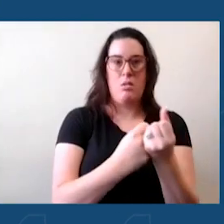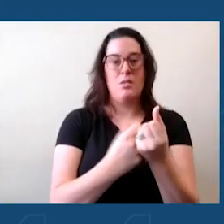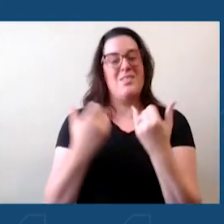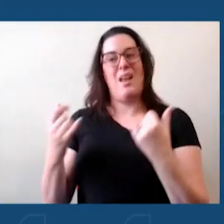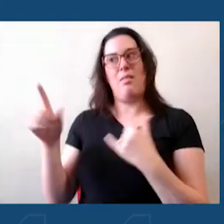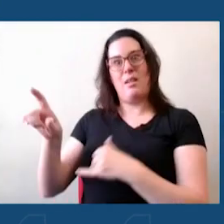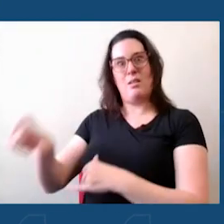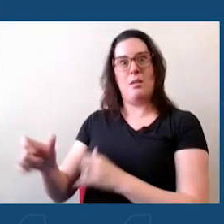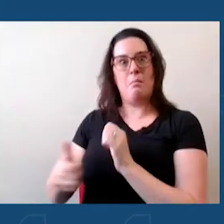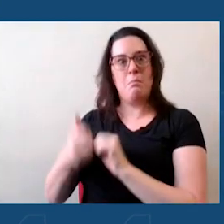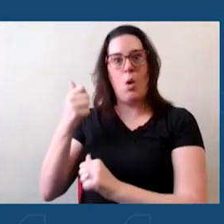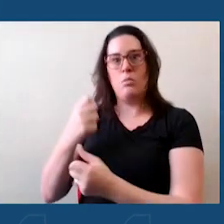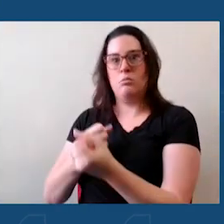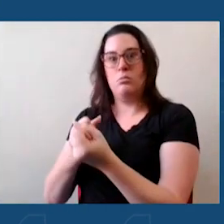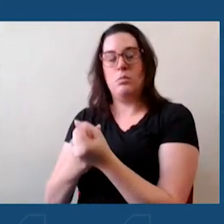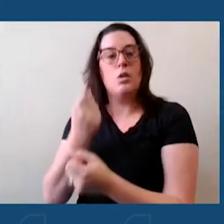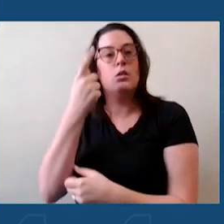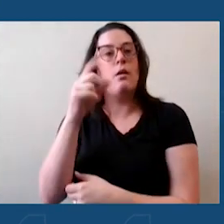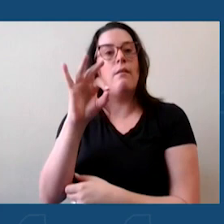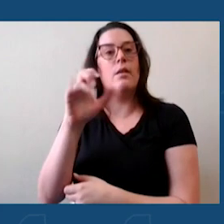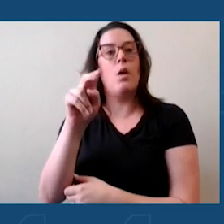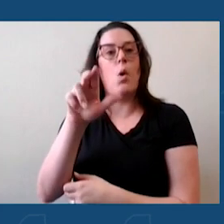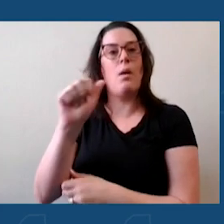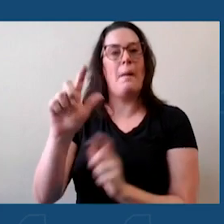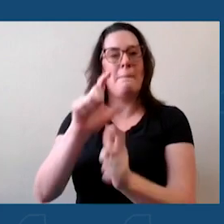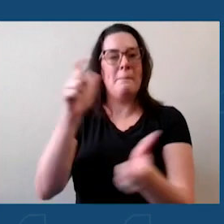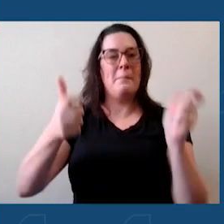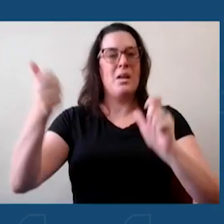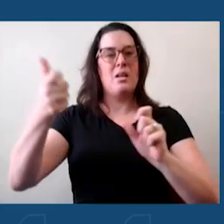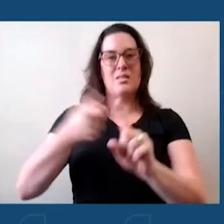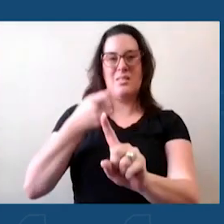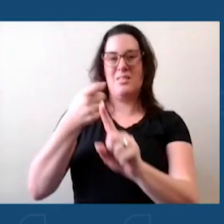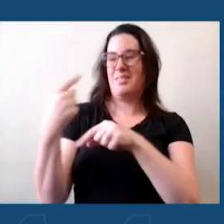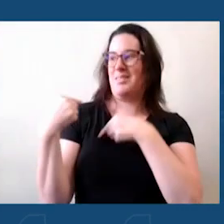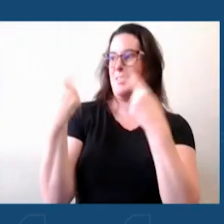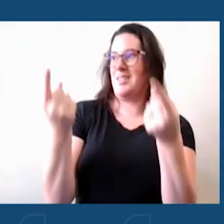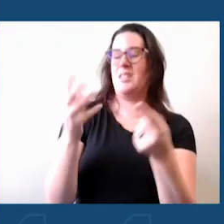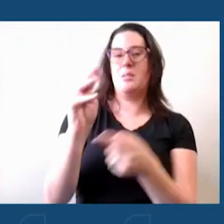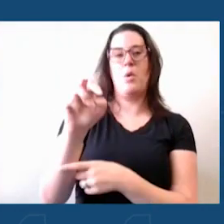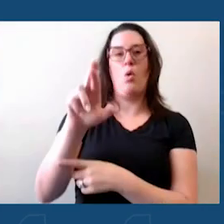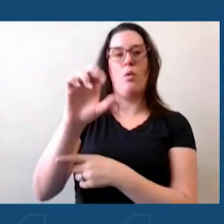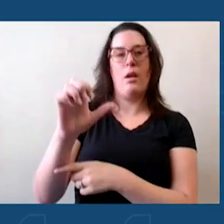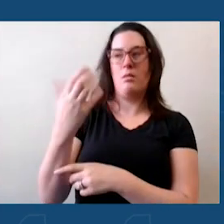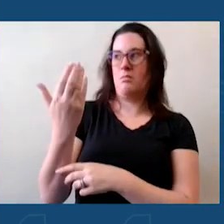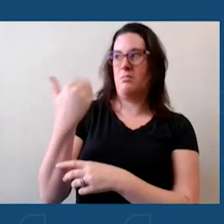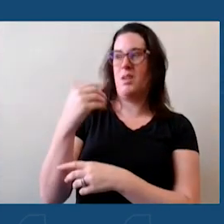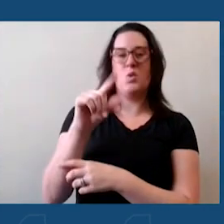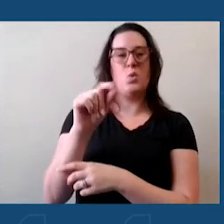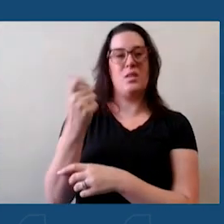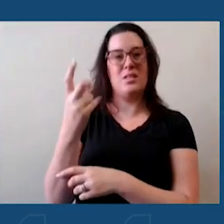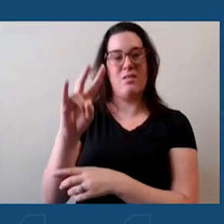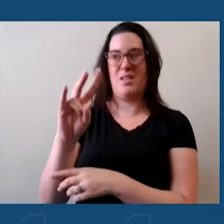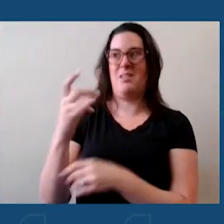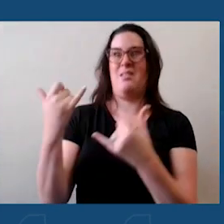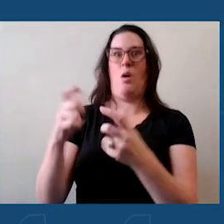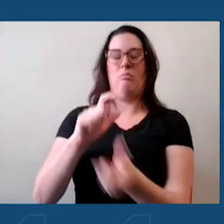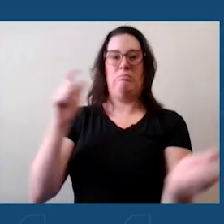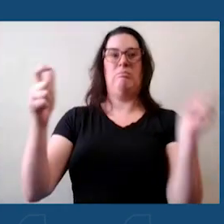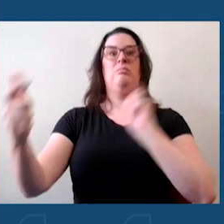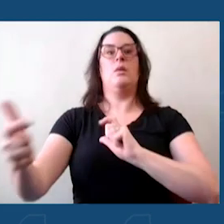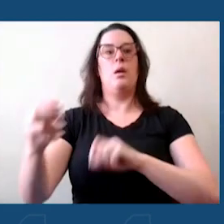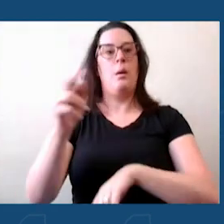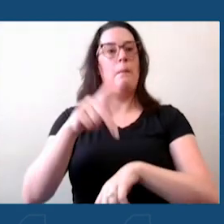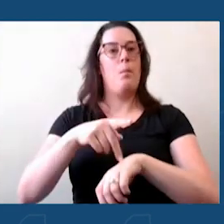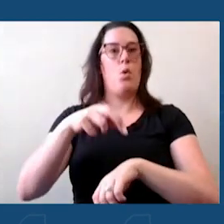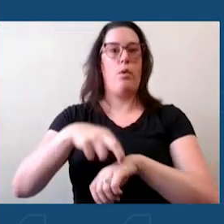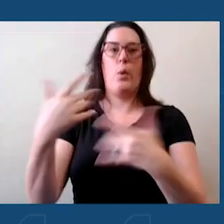most. Fiona is the largest storm to hit since Maria in 2017, and Puerto Rico has sustained significant damage. We'll have an